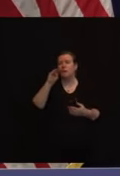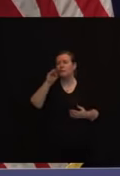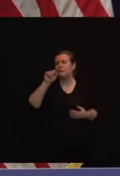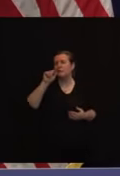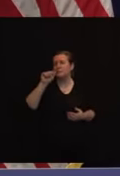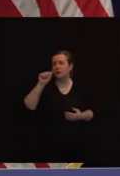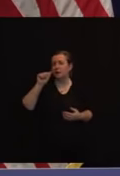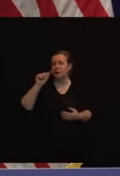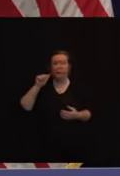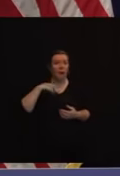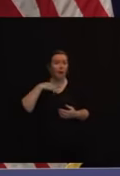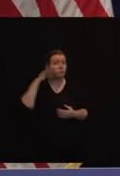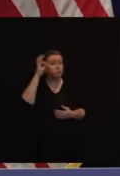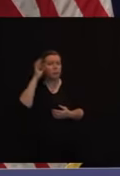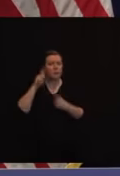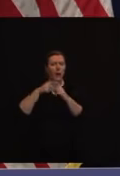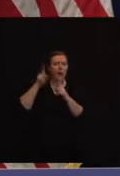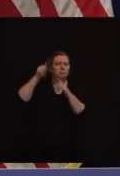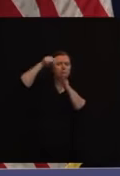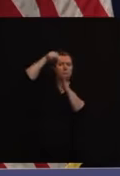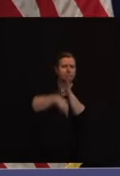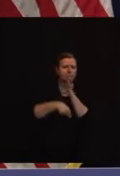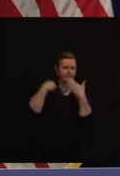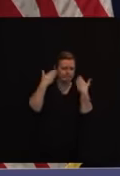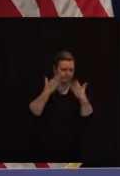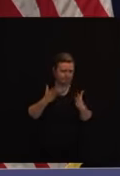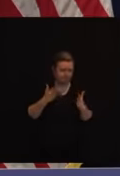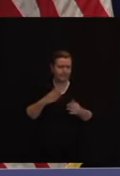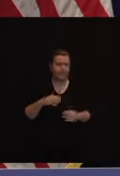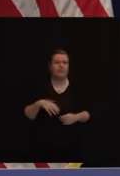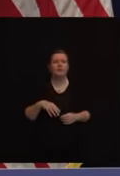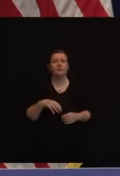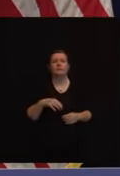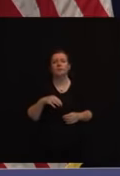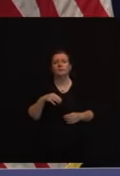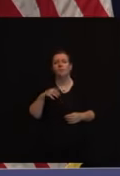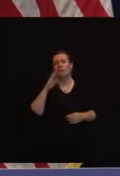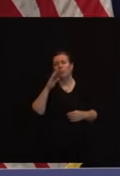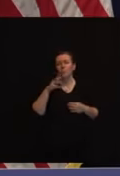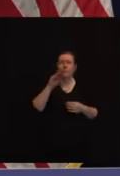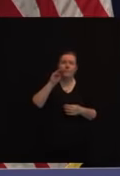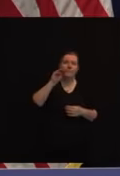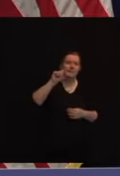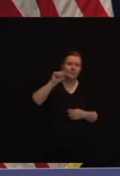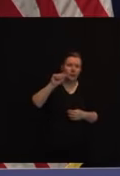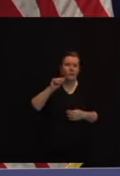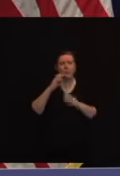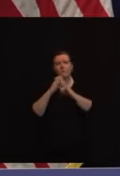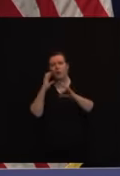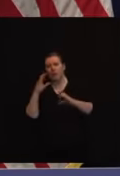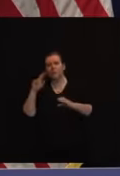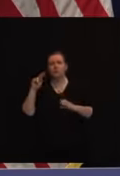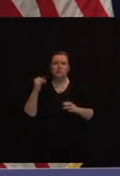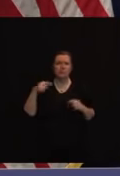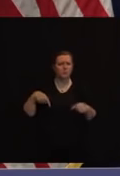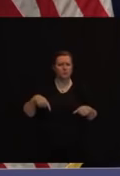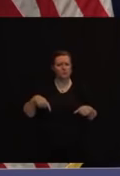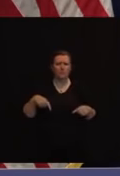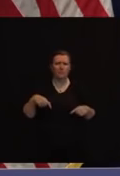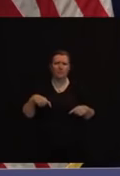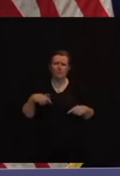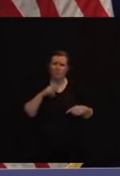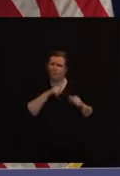transit system, particularly in the densest part of the country that's been dealing with what we've been dealing with in New Jersey or New York,